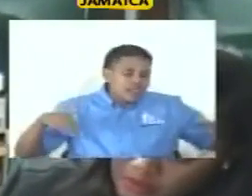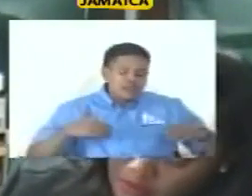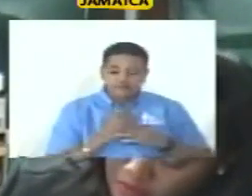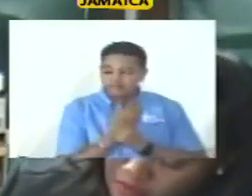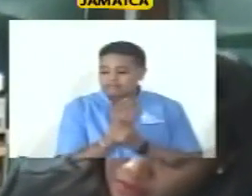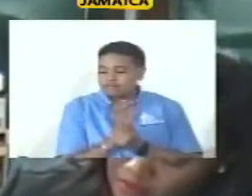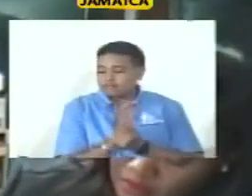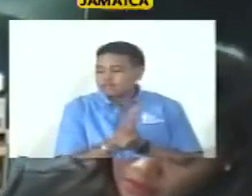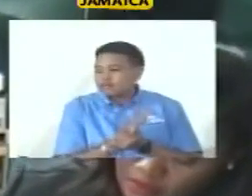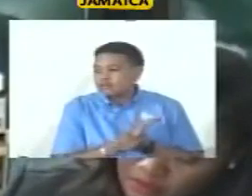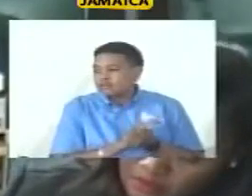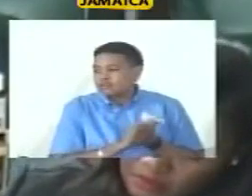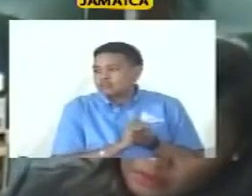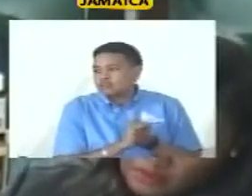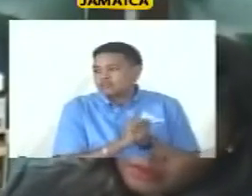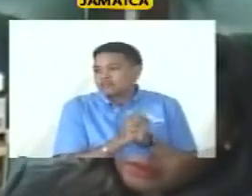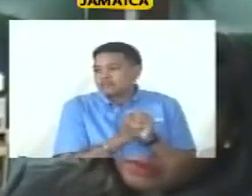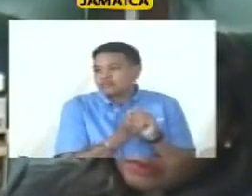that is something that